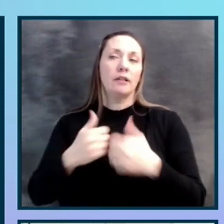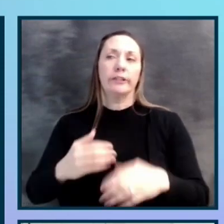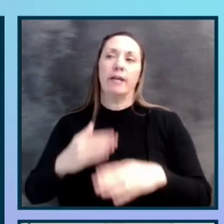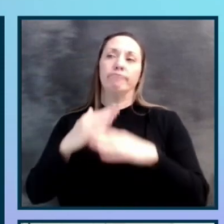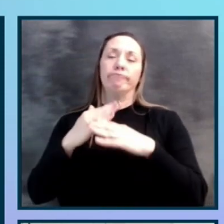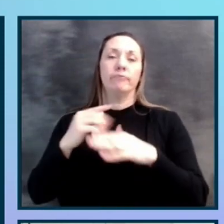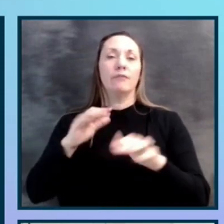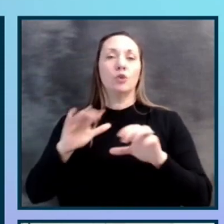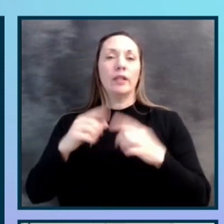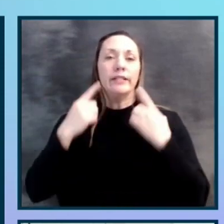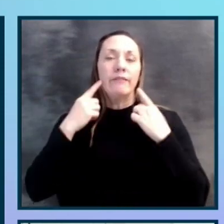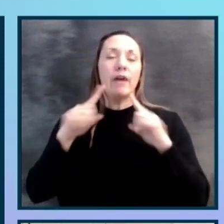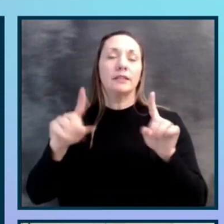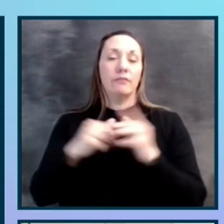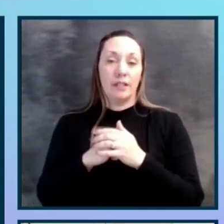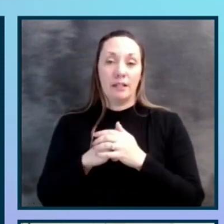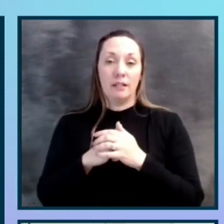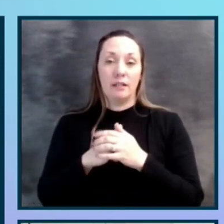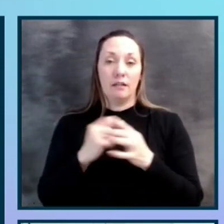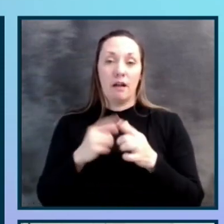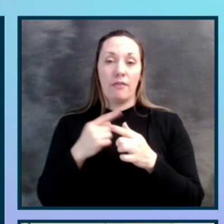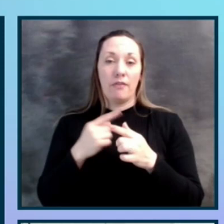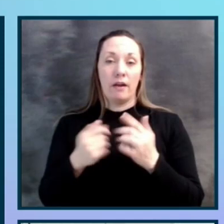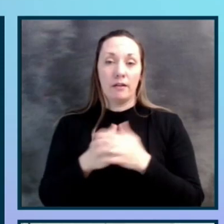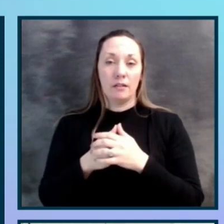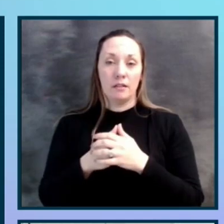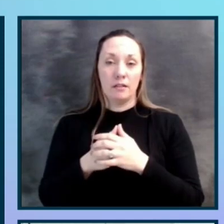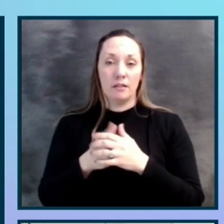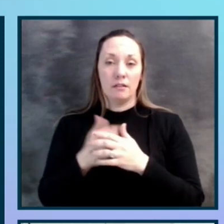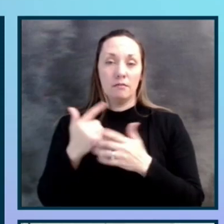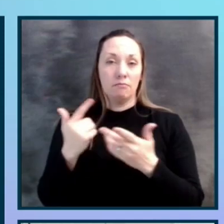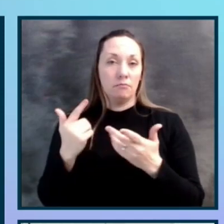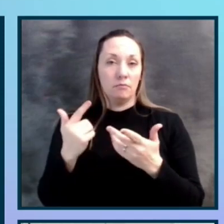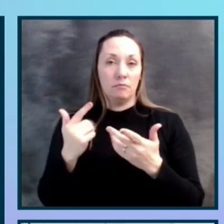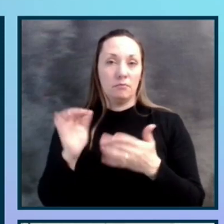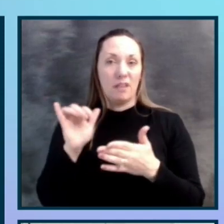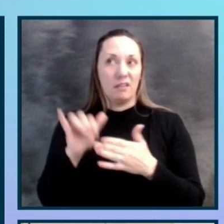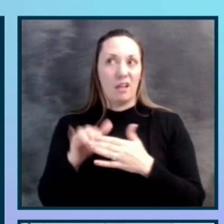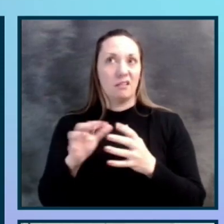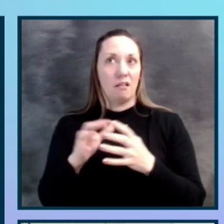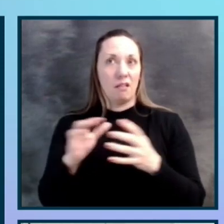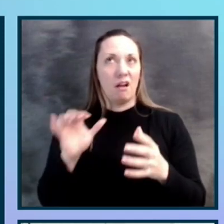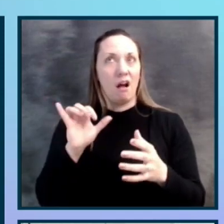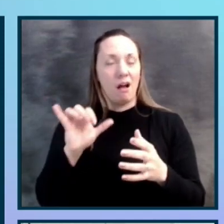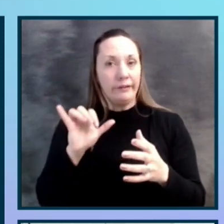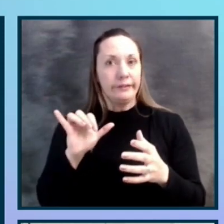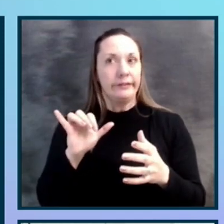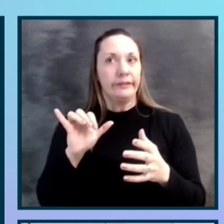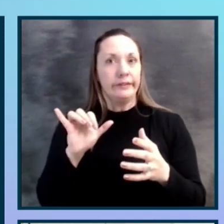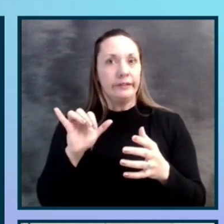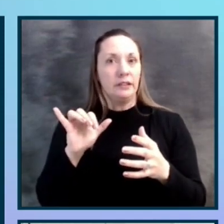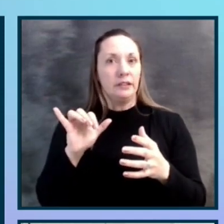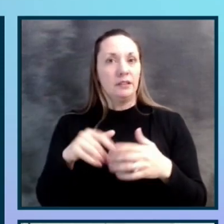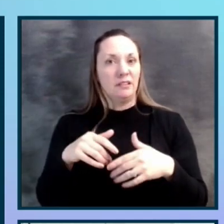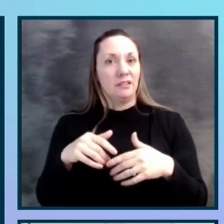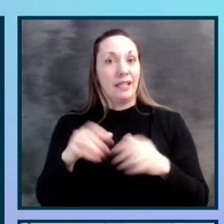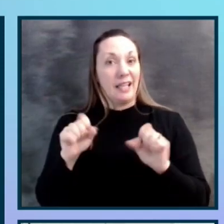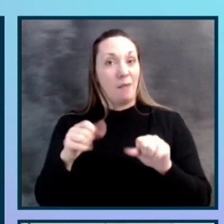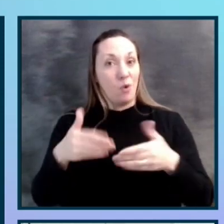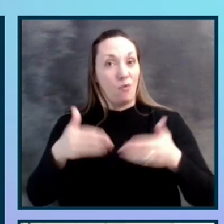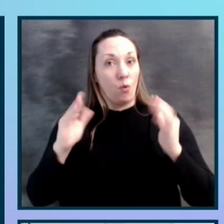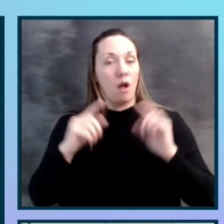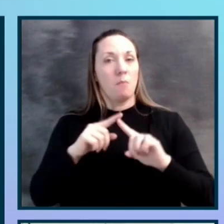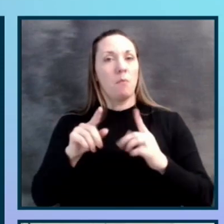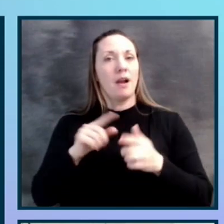this effectively. And then, because that's a lot to take in, under how we change, we're going to give everyone